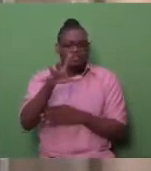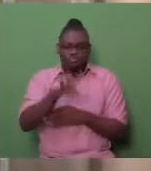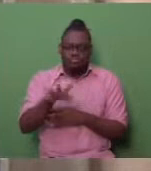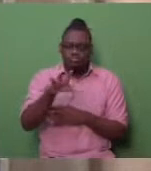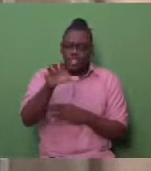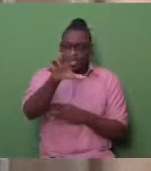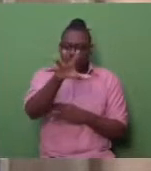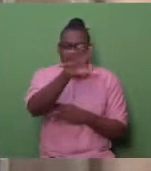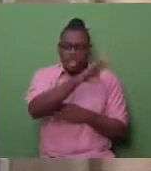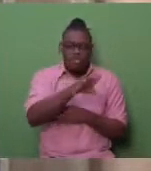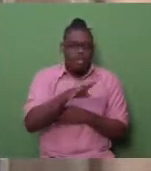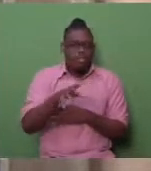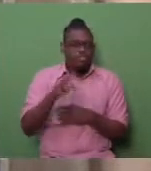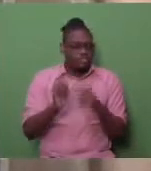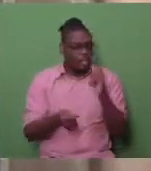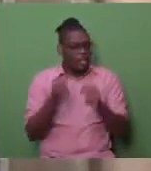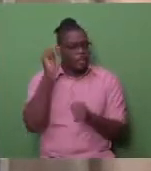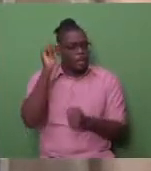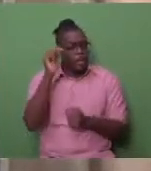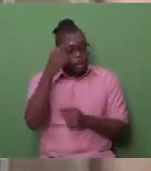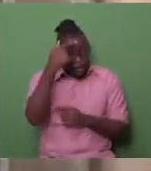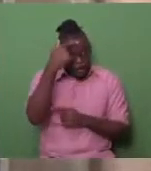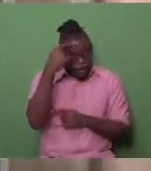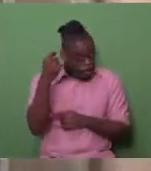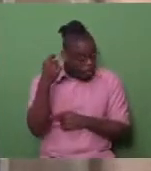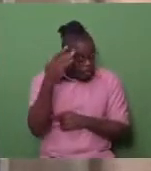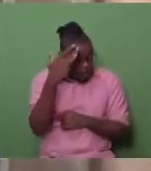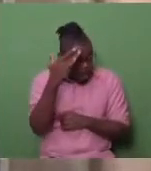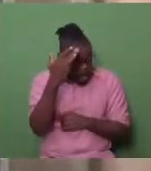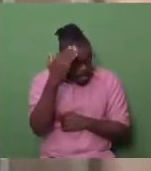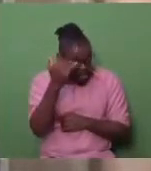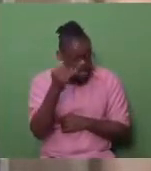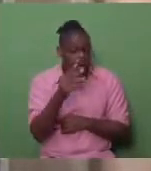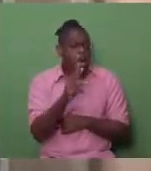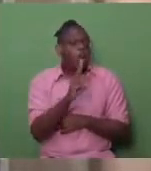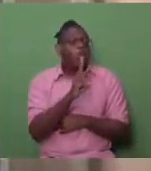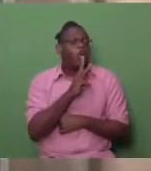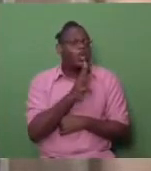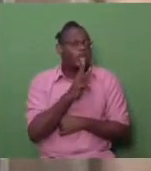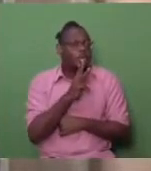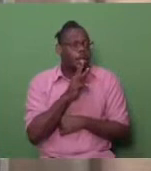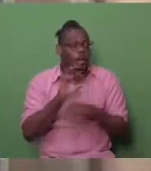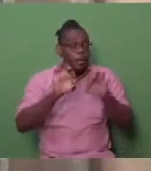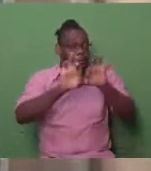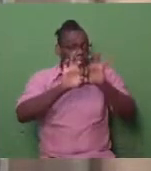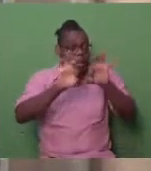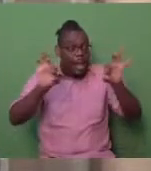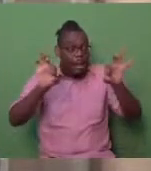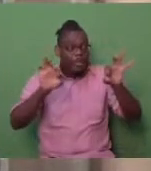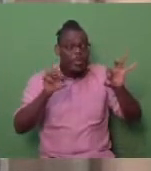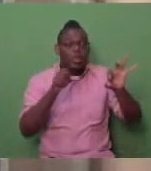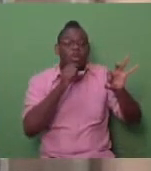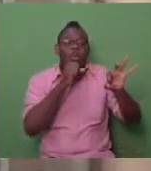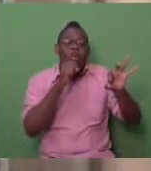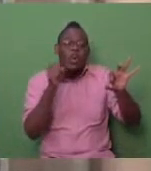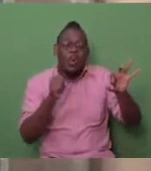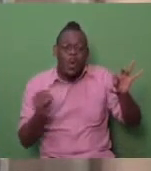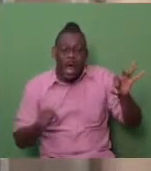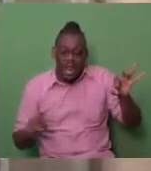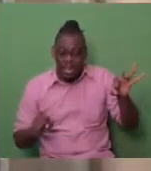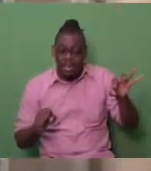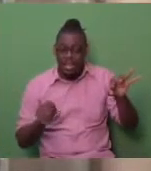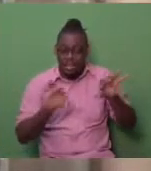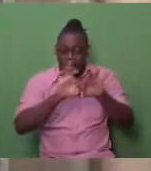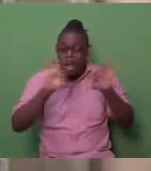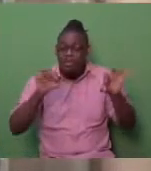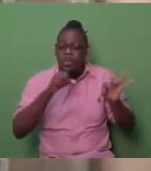aging infrastructure and leakages. On the fiscal measures, the Minister of Finance announced the increase of rebates